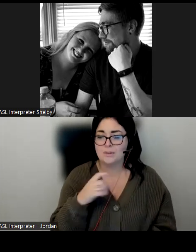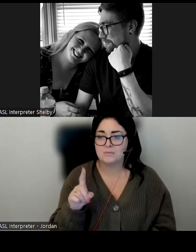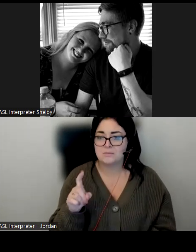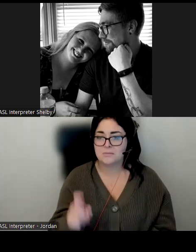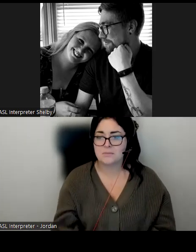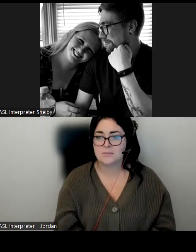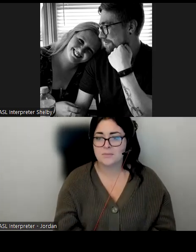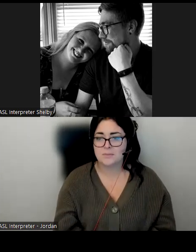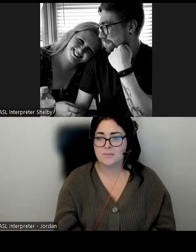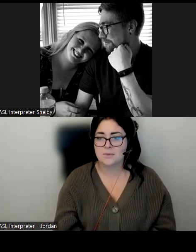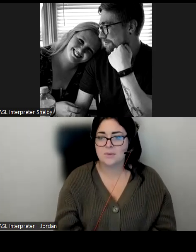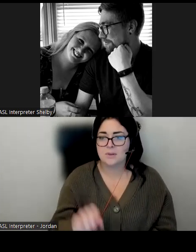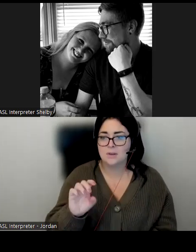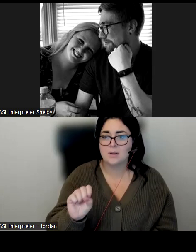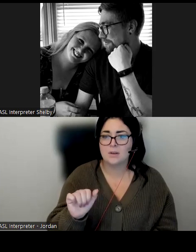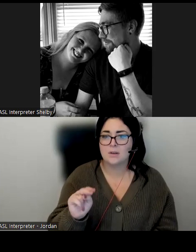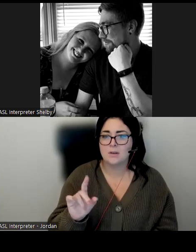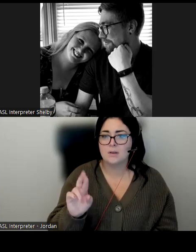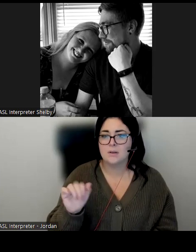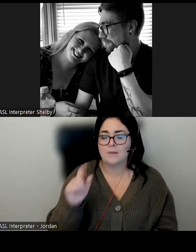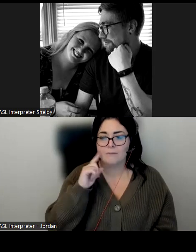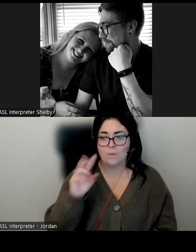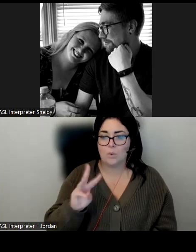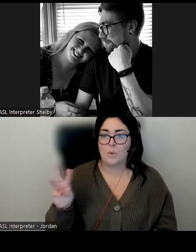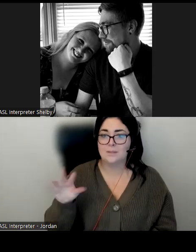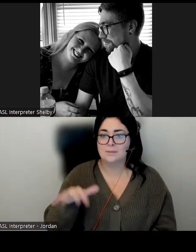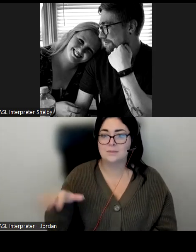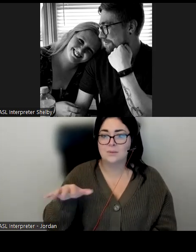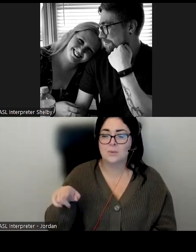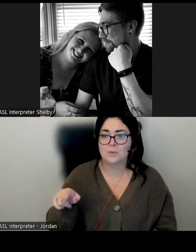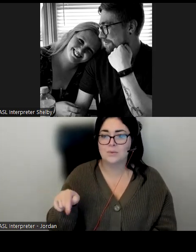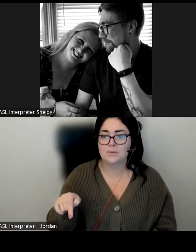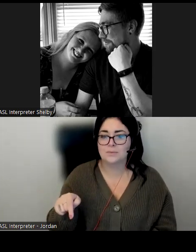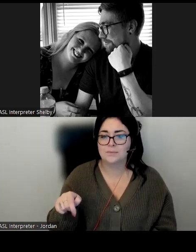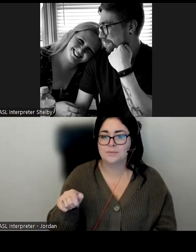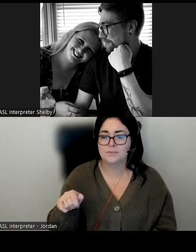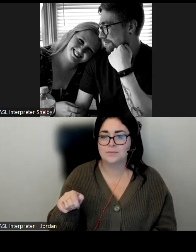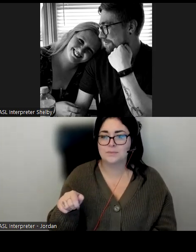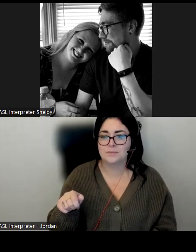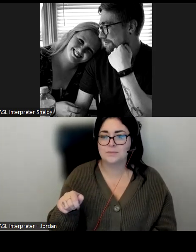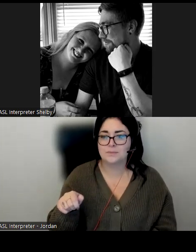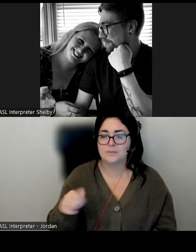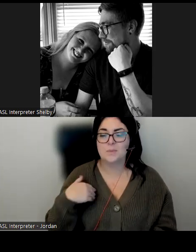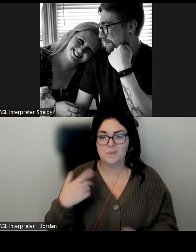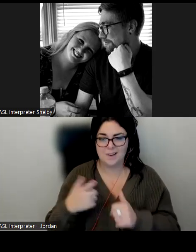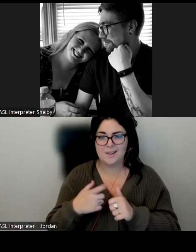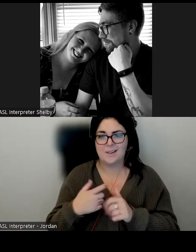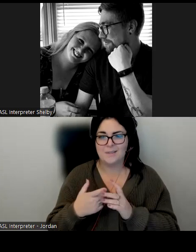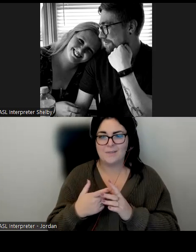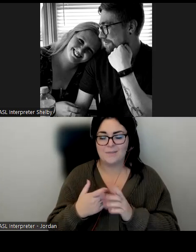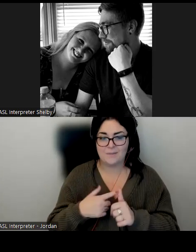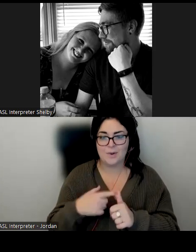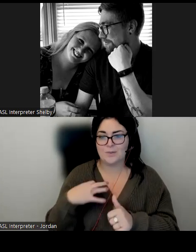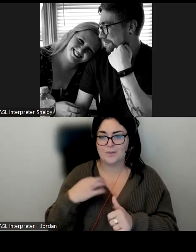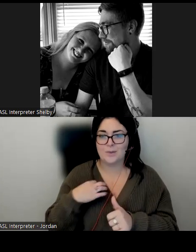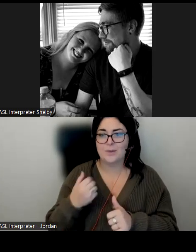So I'll speak for Western Zone. We actually started with our first volunteer a couple of weeks